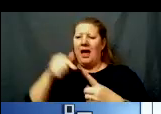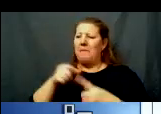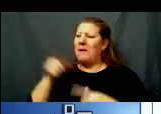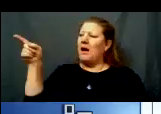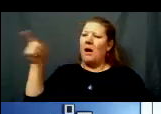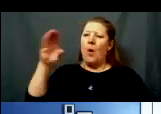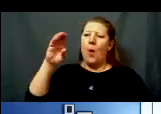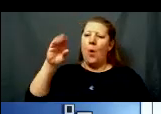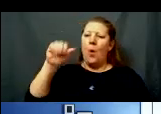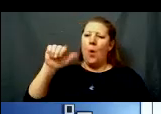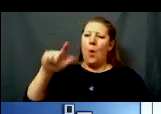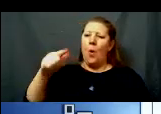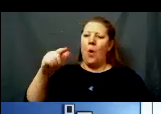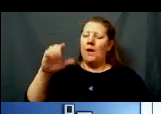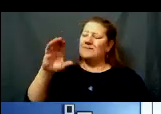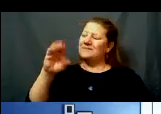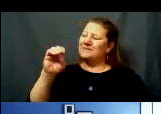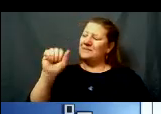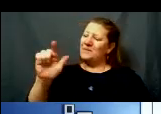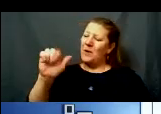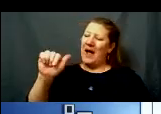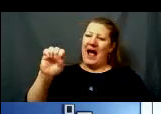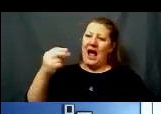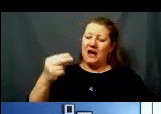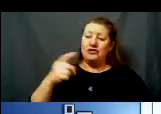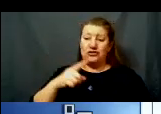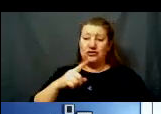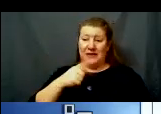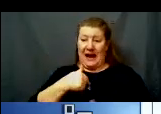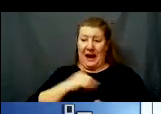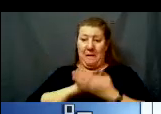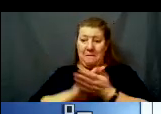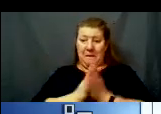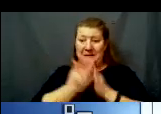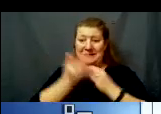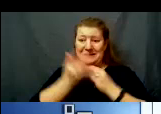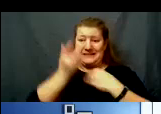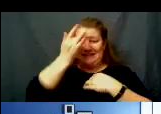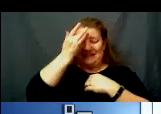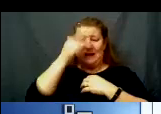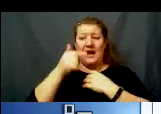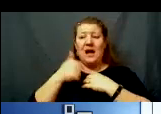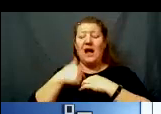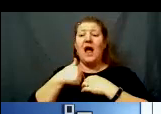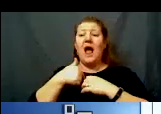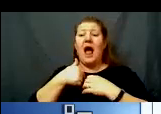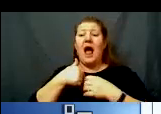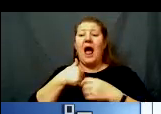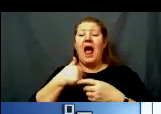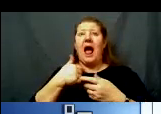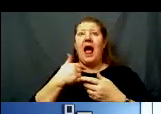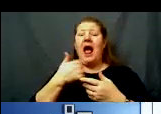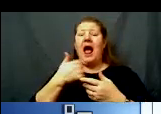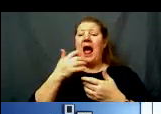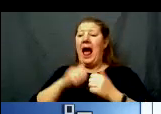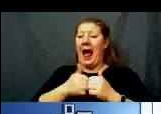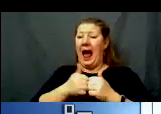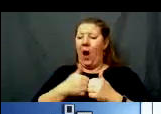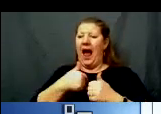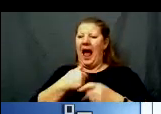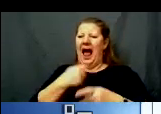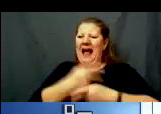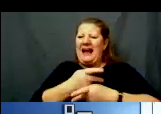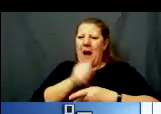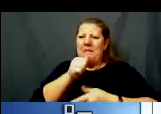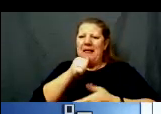I got sick. And I got so sick that I kept a letter that I wrote. I kept a letter on me that I